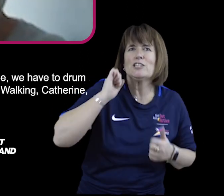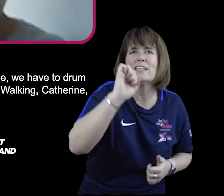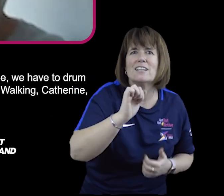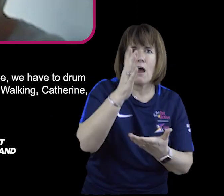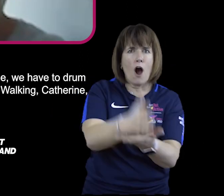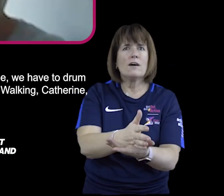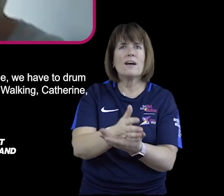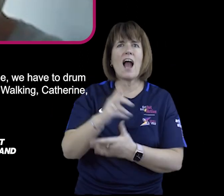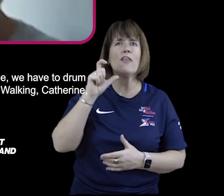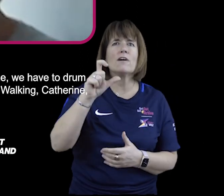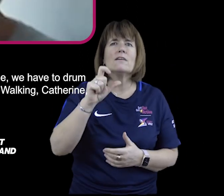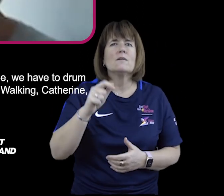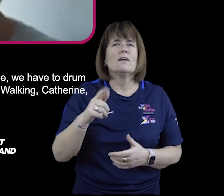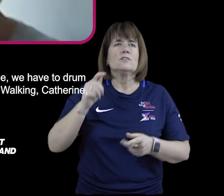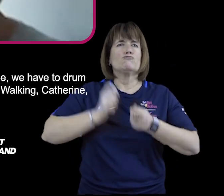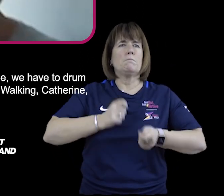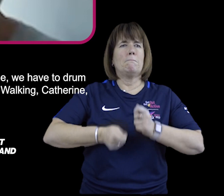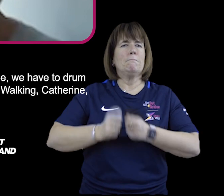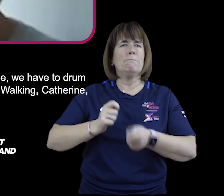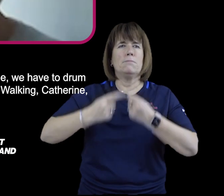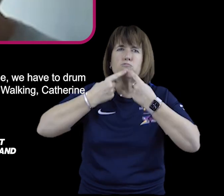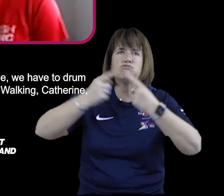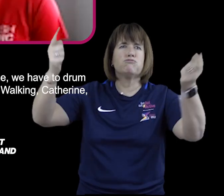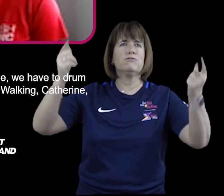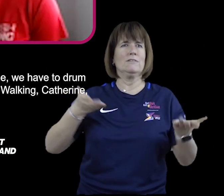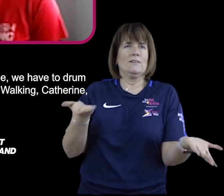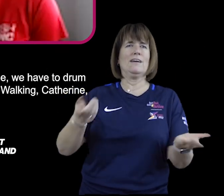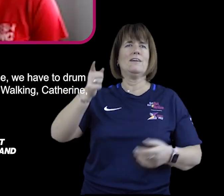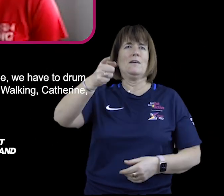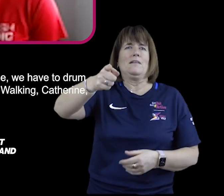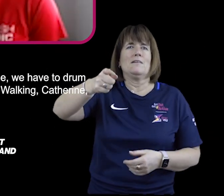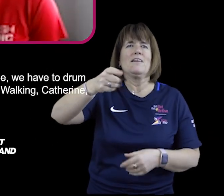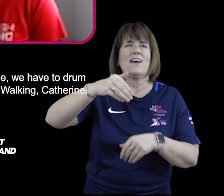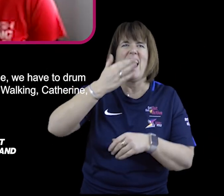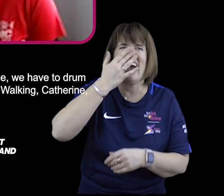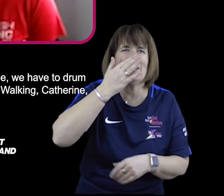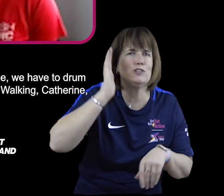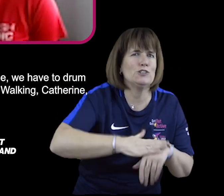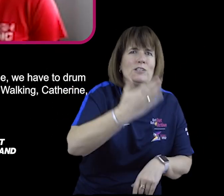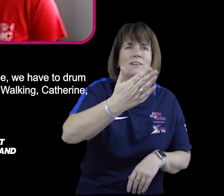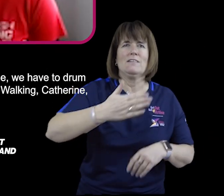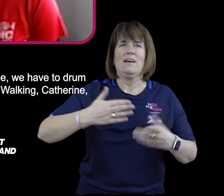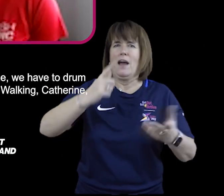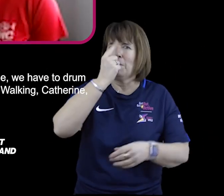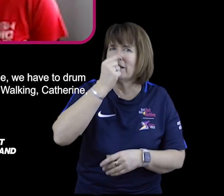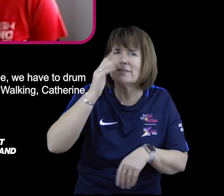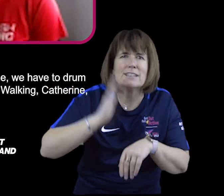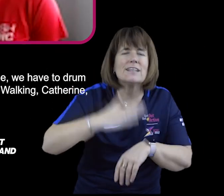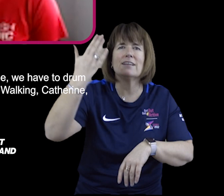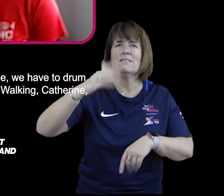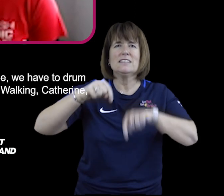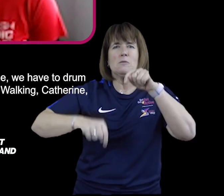quite frankly. And Catherine, we have to drum this message in. It doesn't matter what age you are, right? No.